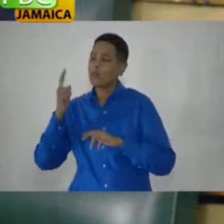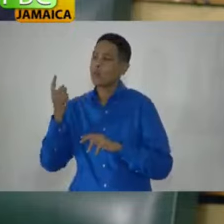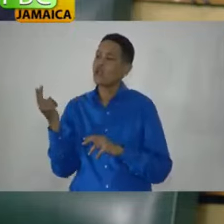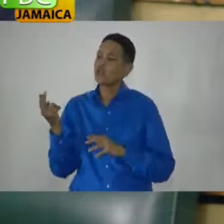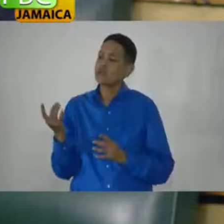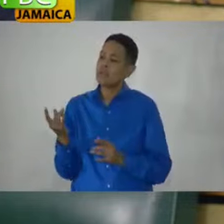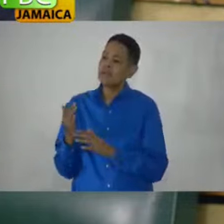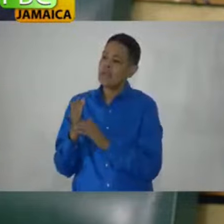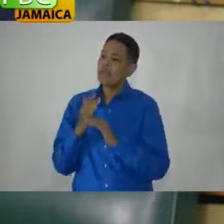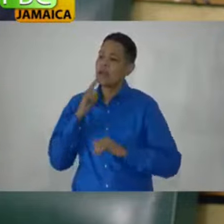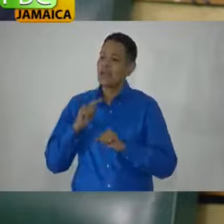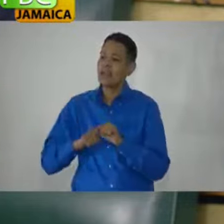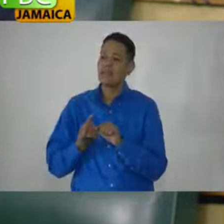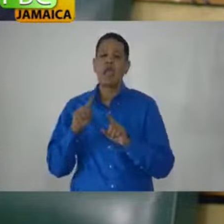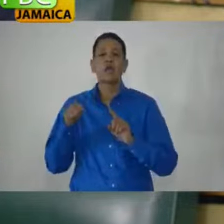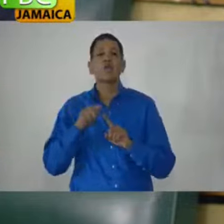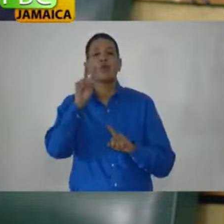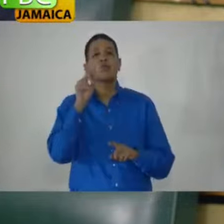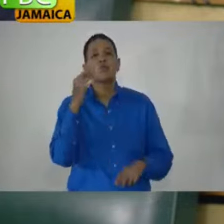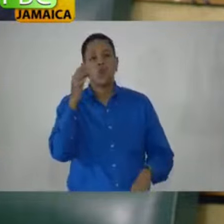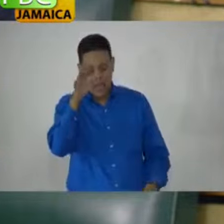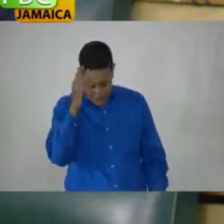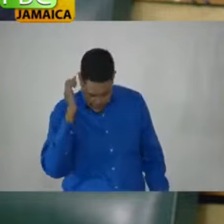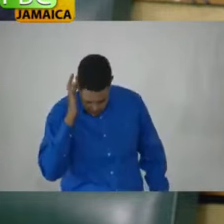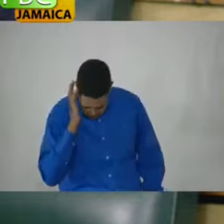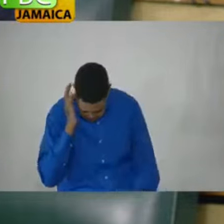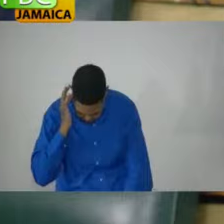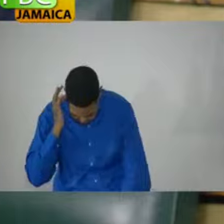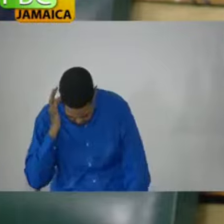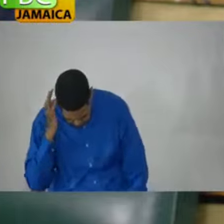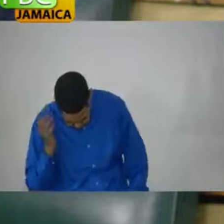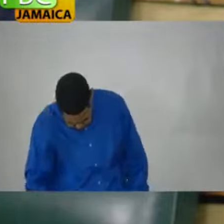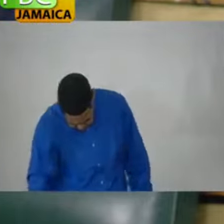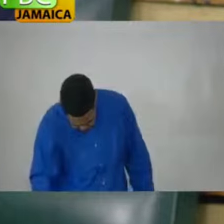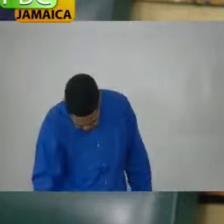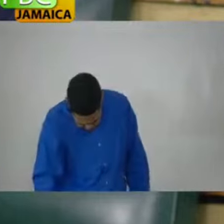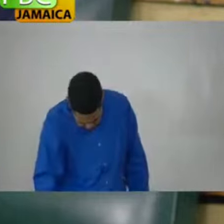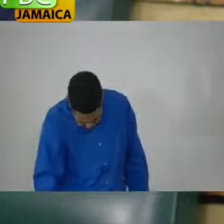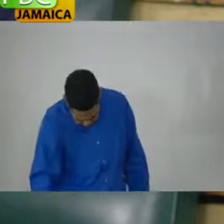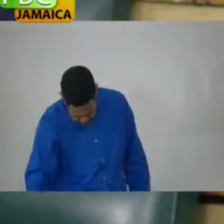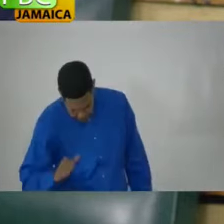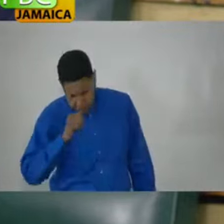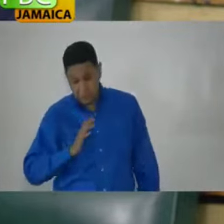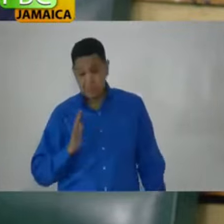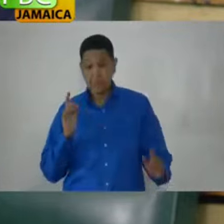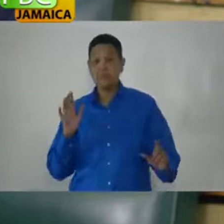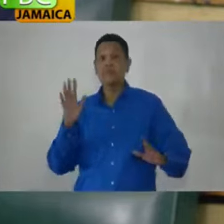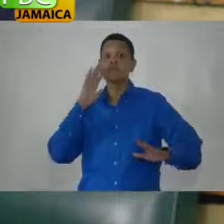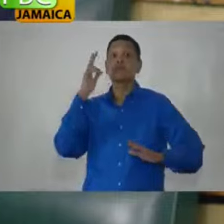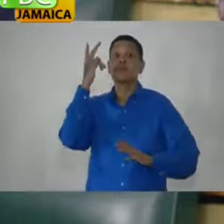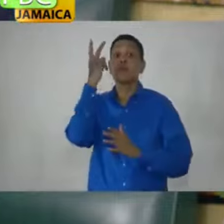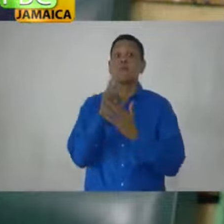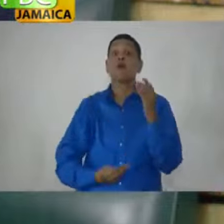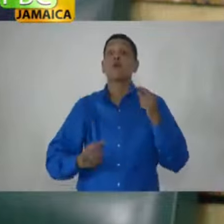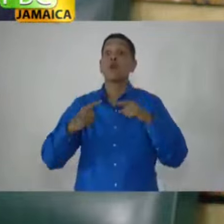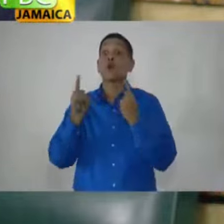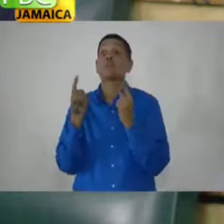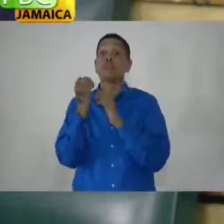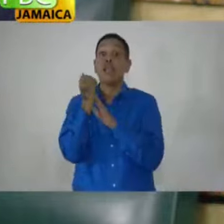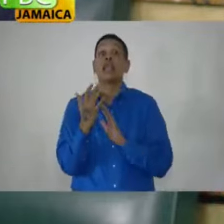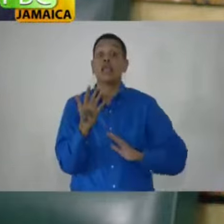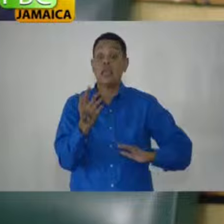plastic ban that began in 2019. So, Madam Speaker, both the opposition